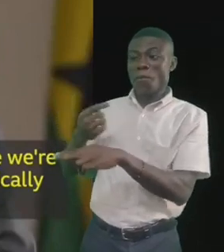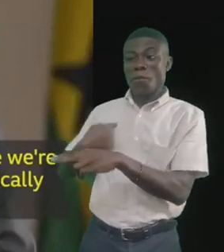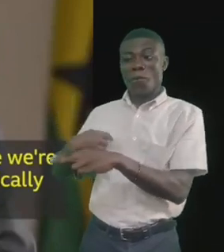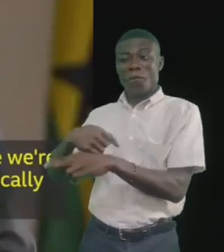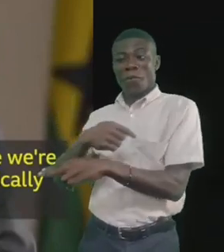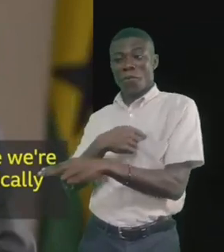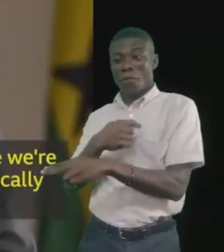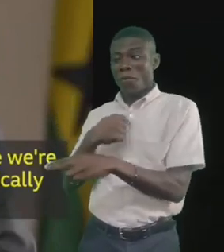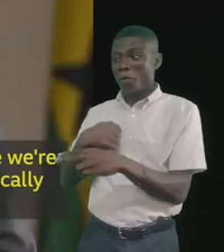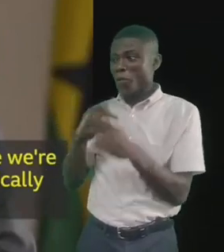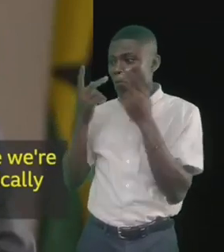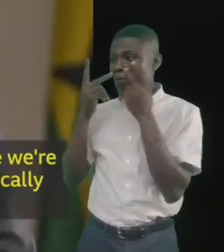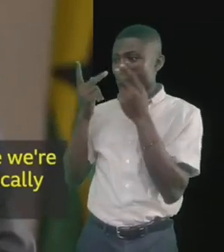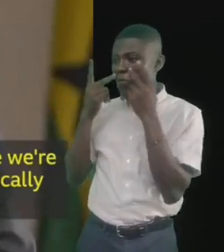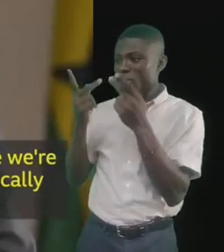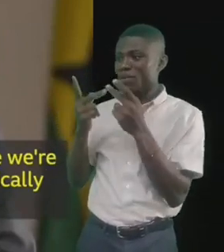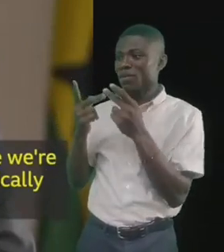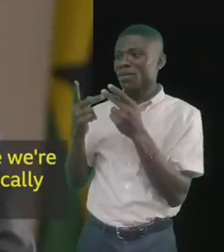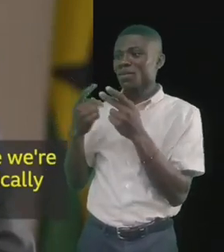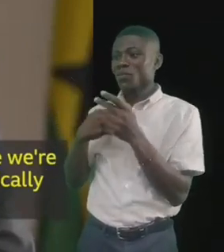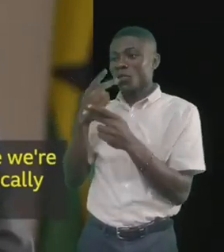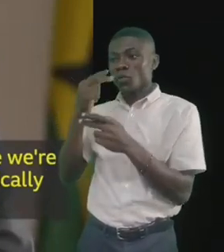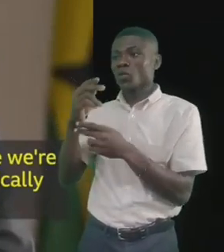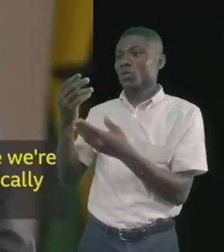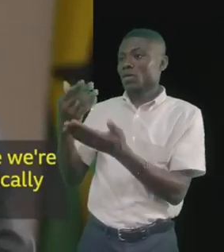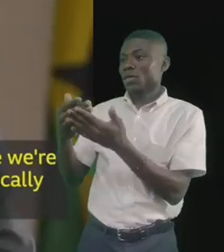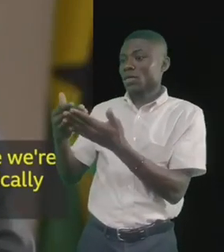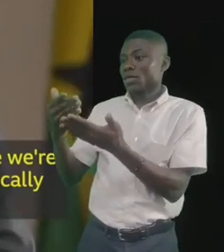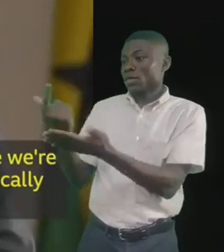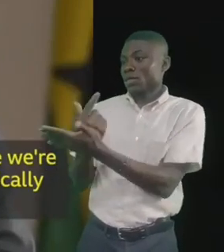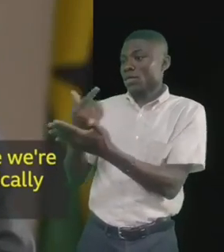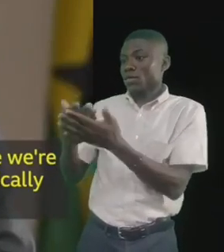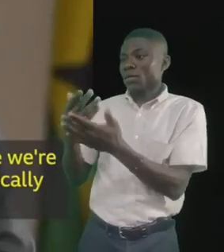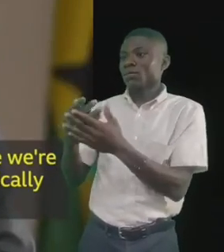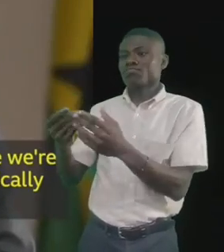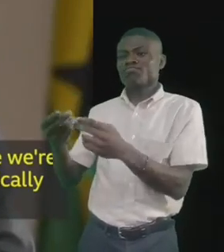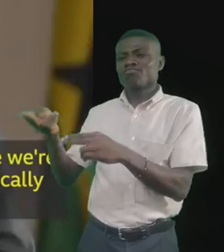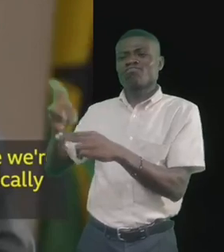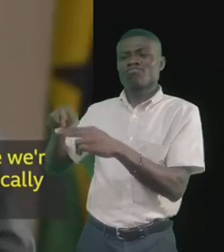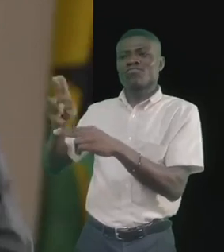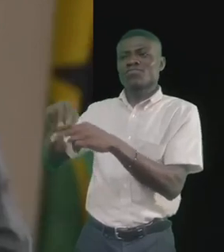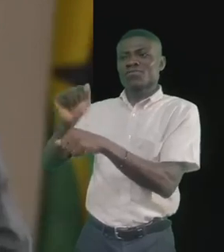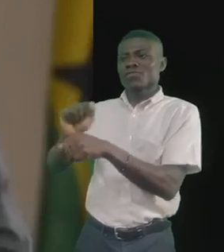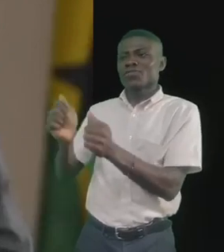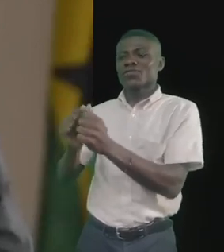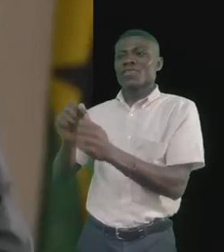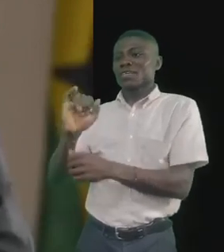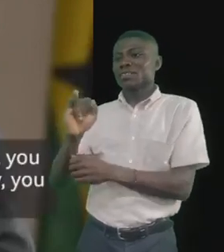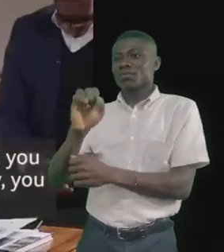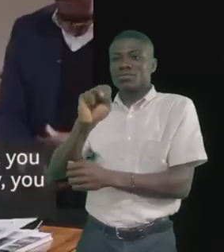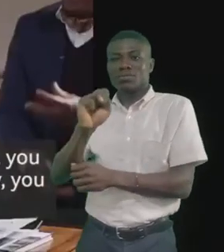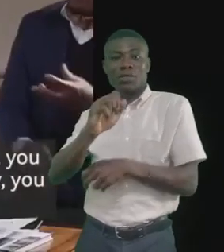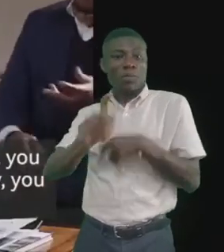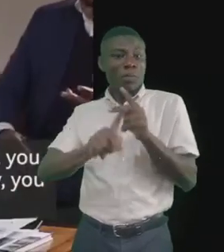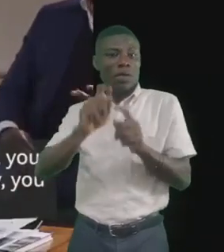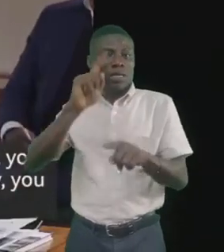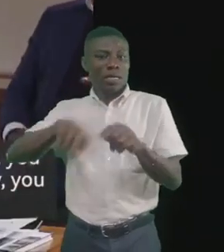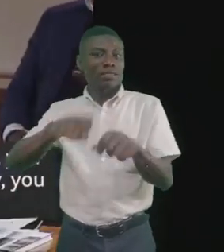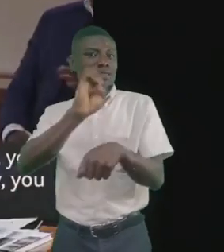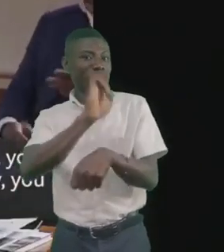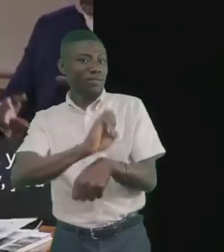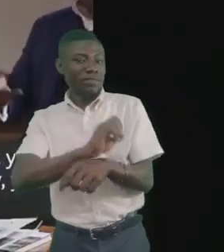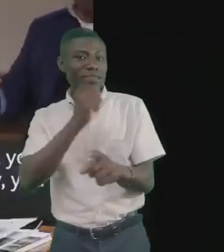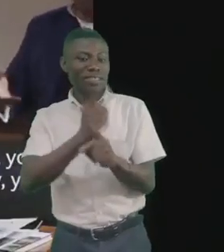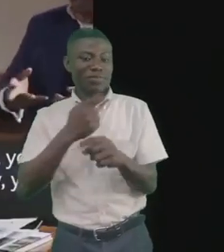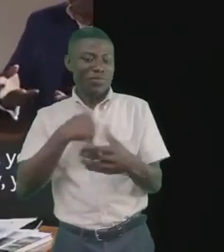and we're seeing the cedi systematically appreciating against the dollar. People still can't